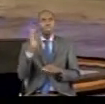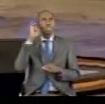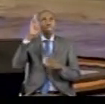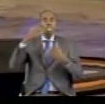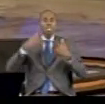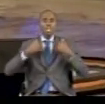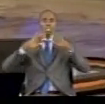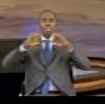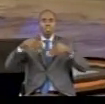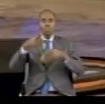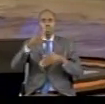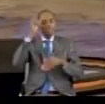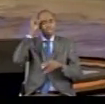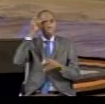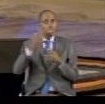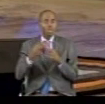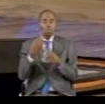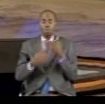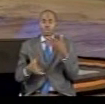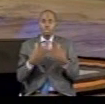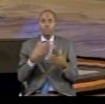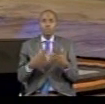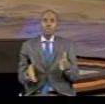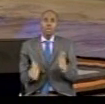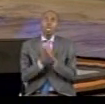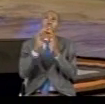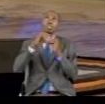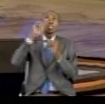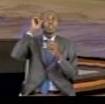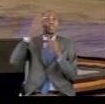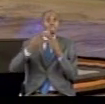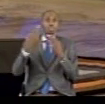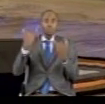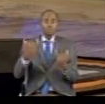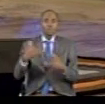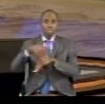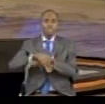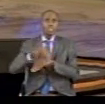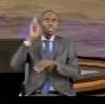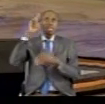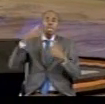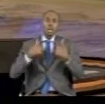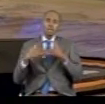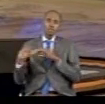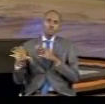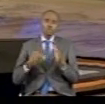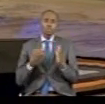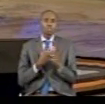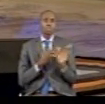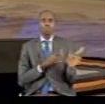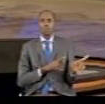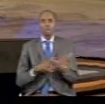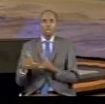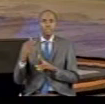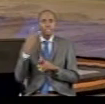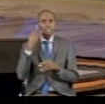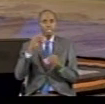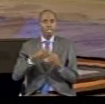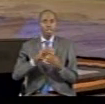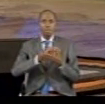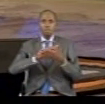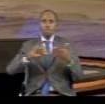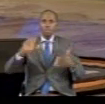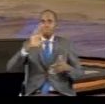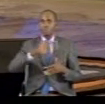whatever you ask in that name tonight, he has done it already. Look at verse 55. And they